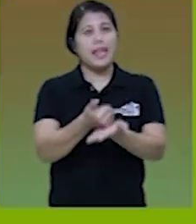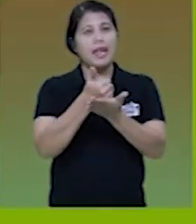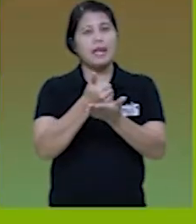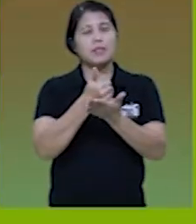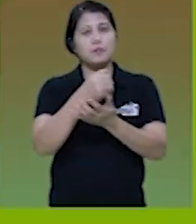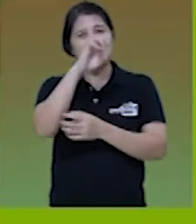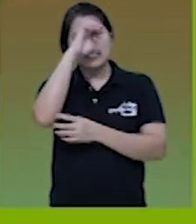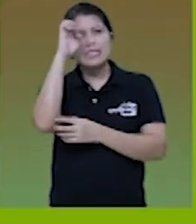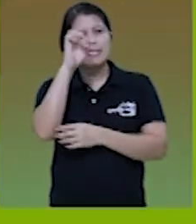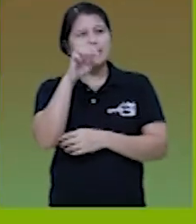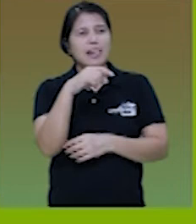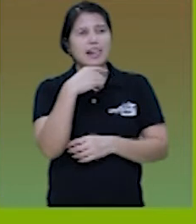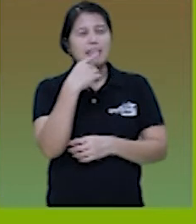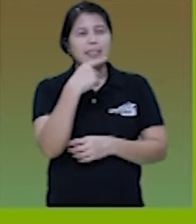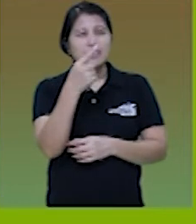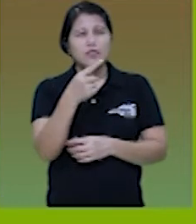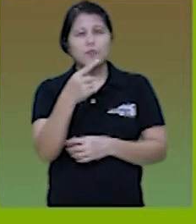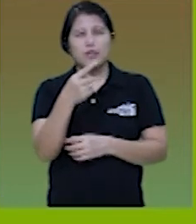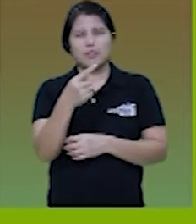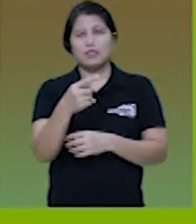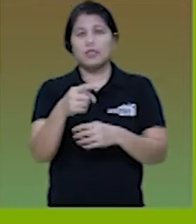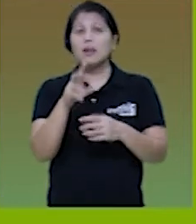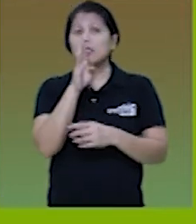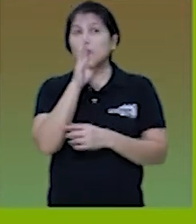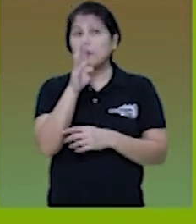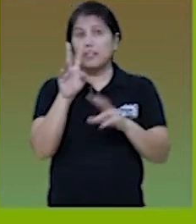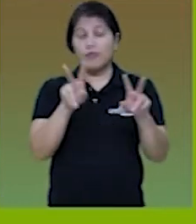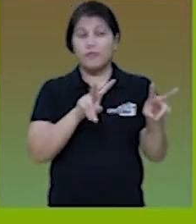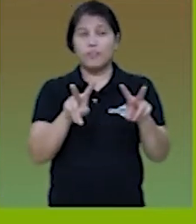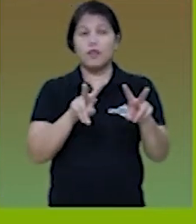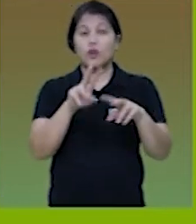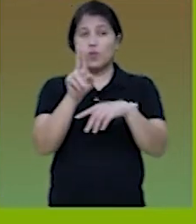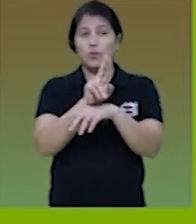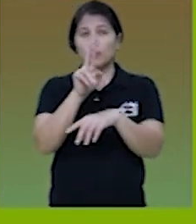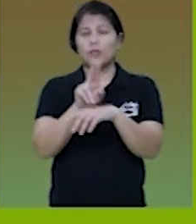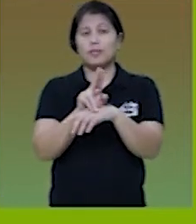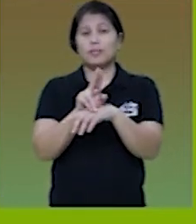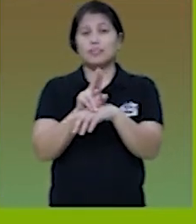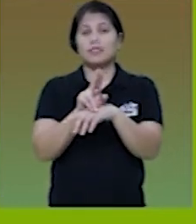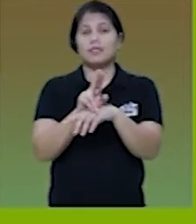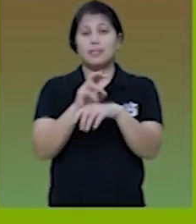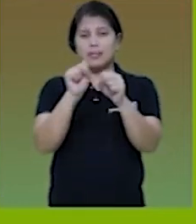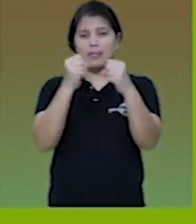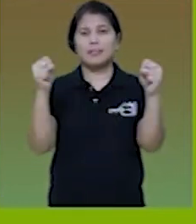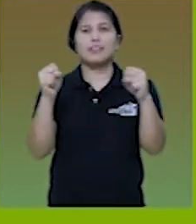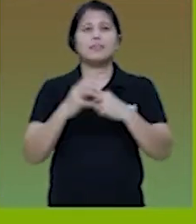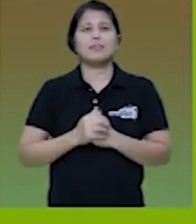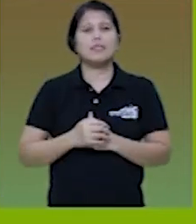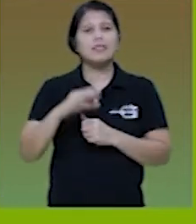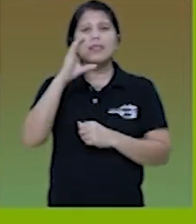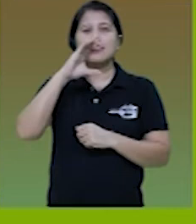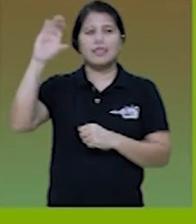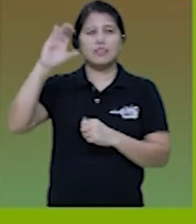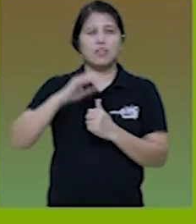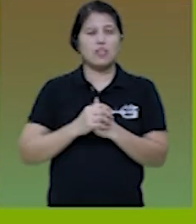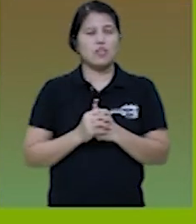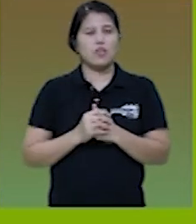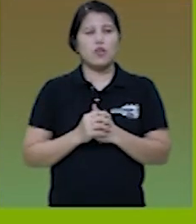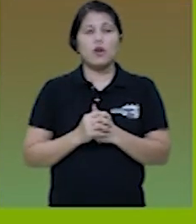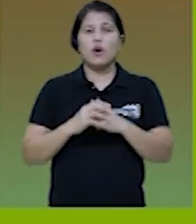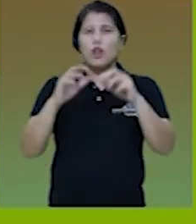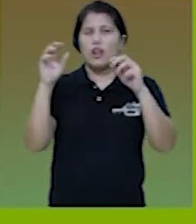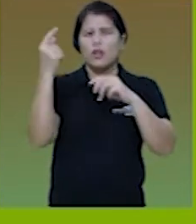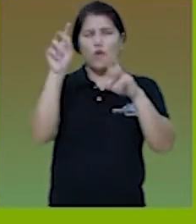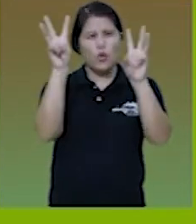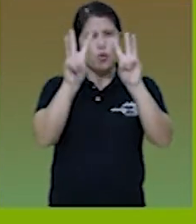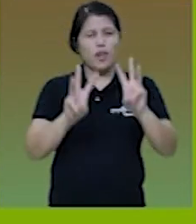Help Eliz identify the be verb used in the sentence from the sons. Number 1. The weather is